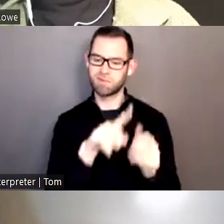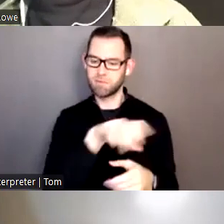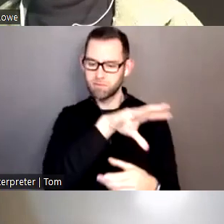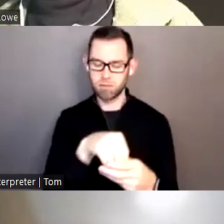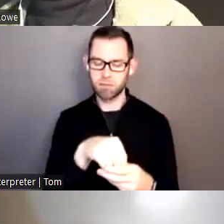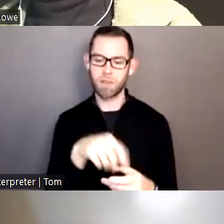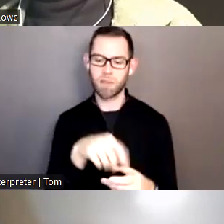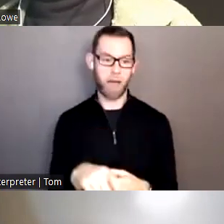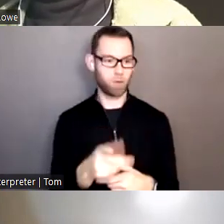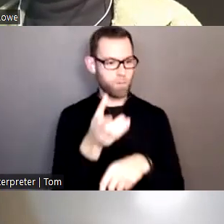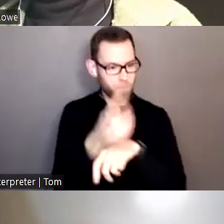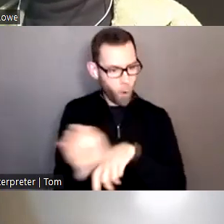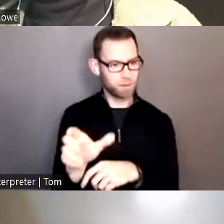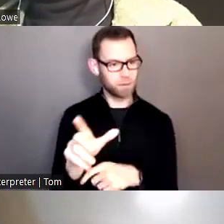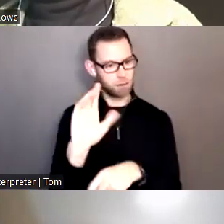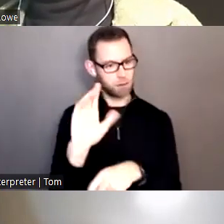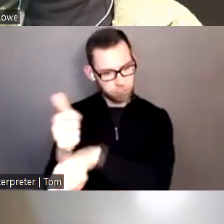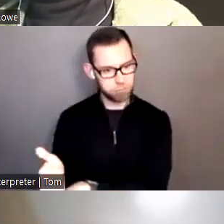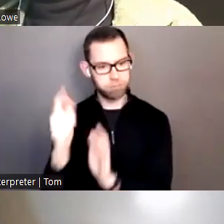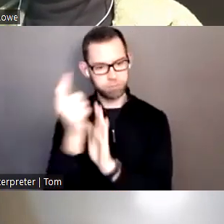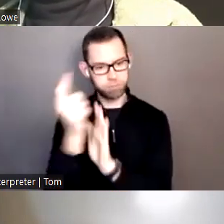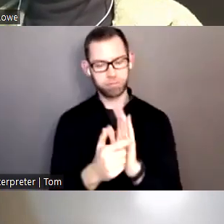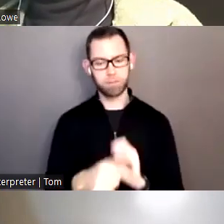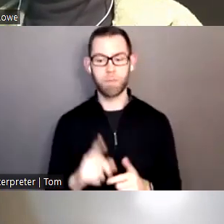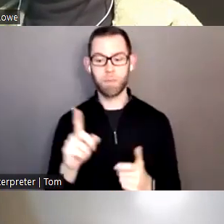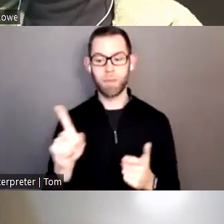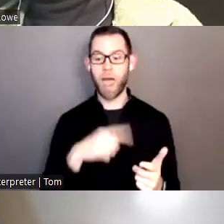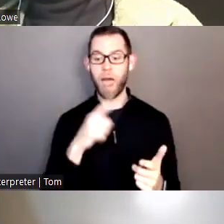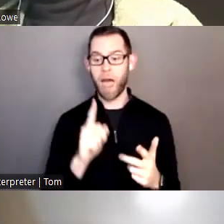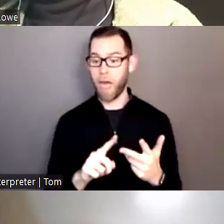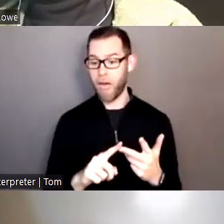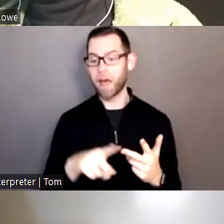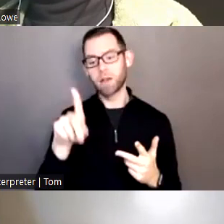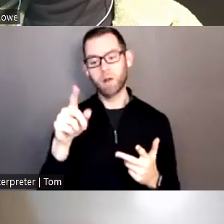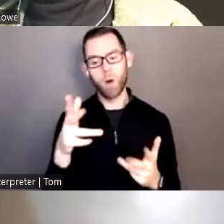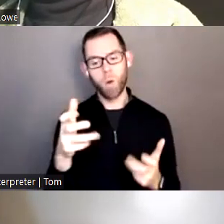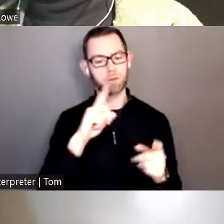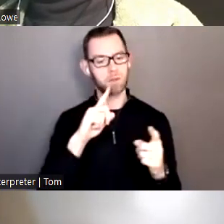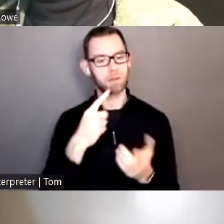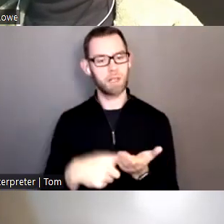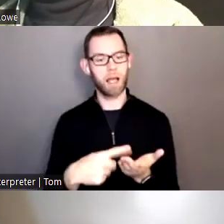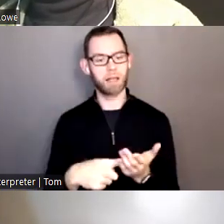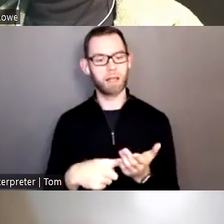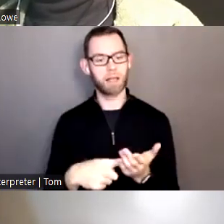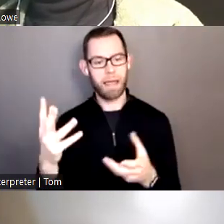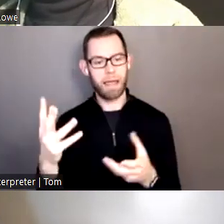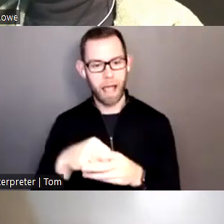be a big part. And then I'll talk about engagement. Et après, nous allons parler